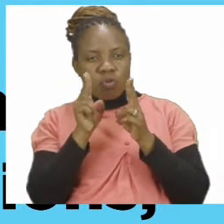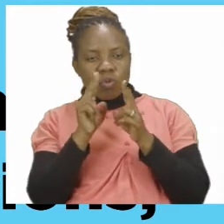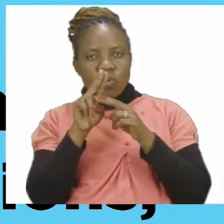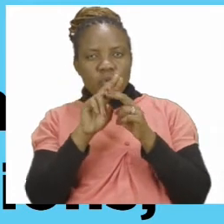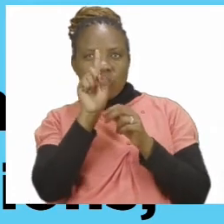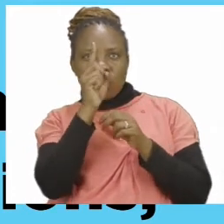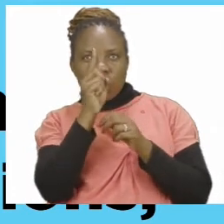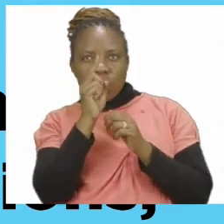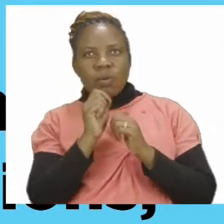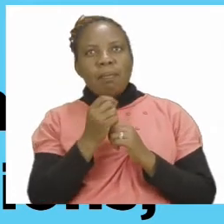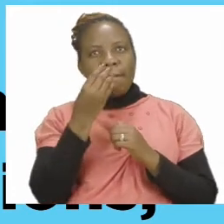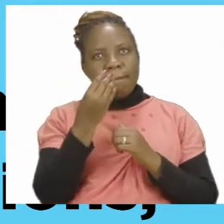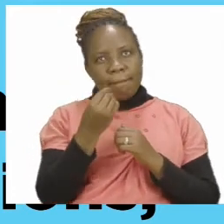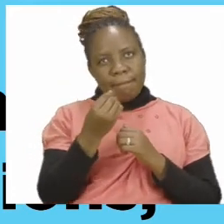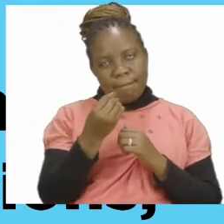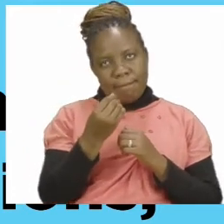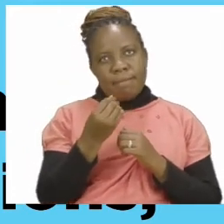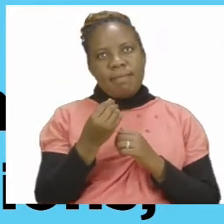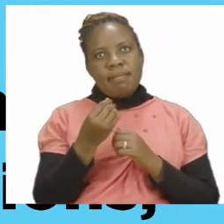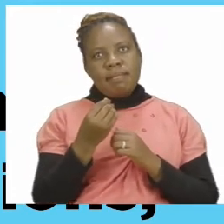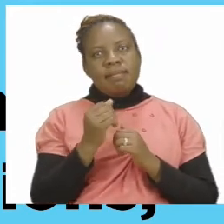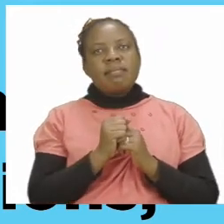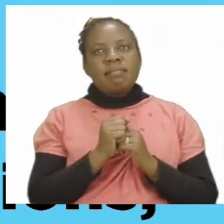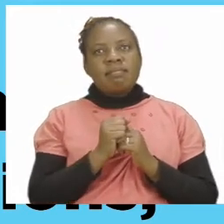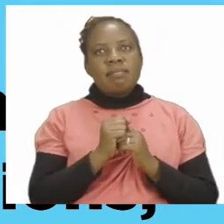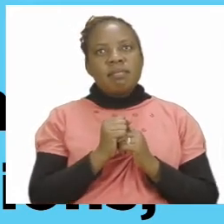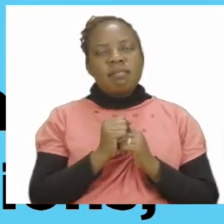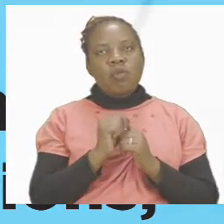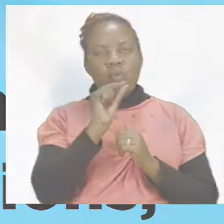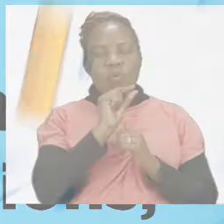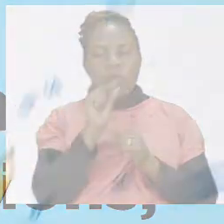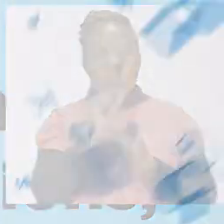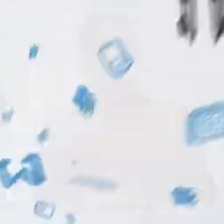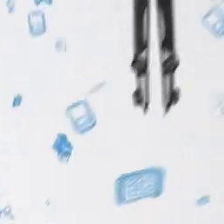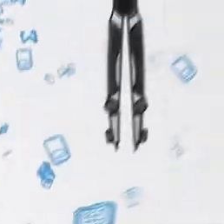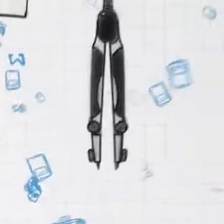money, and the simple future tense.